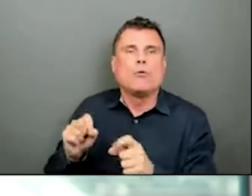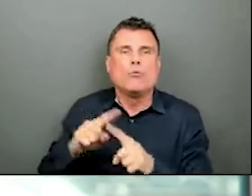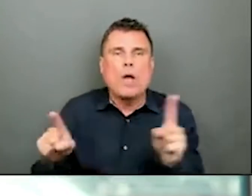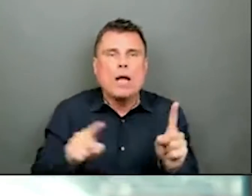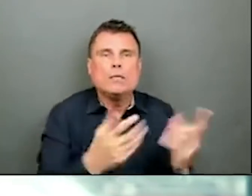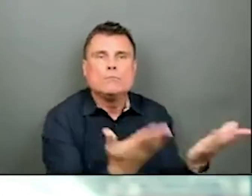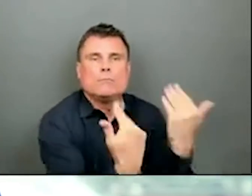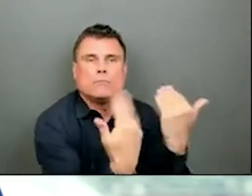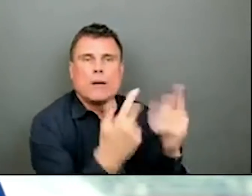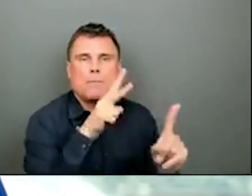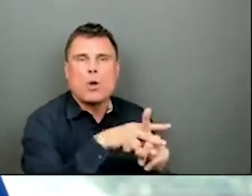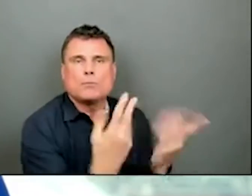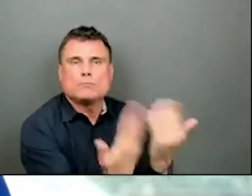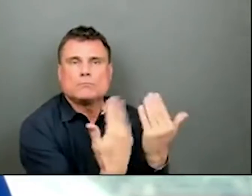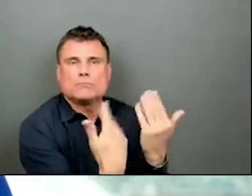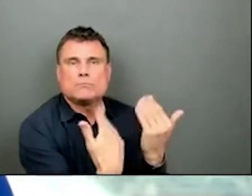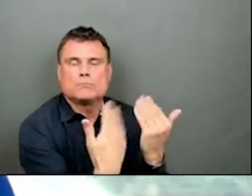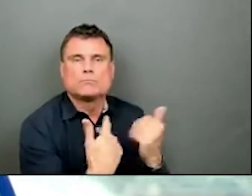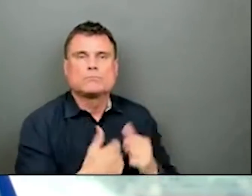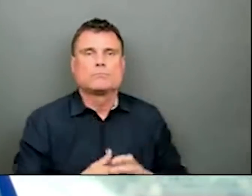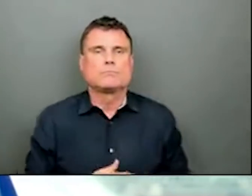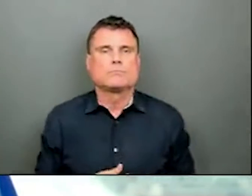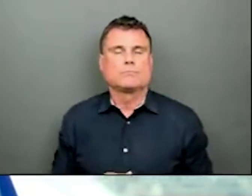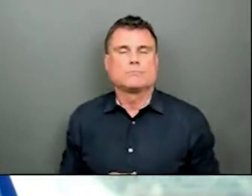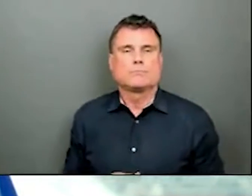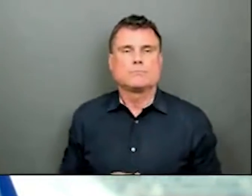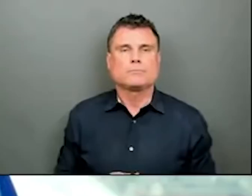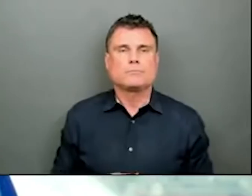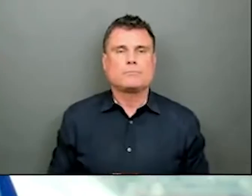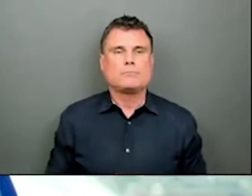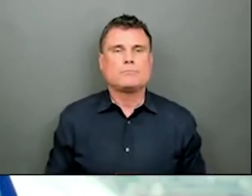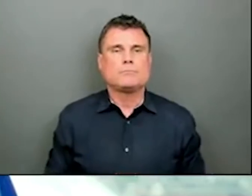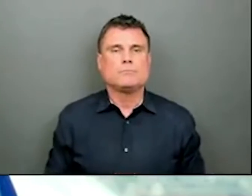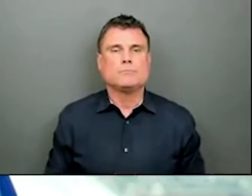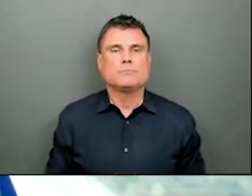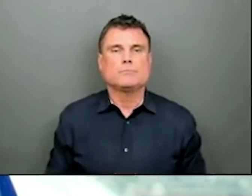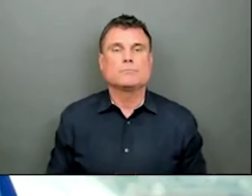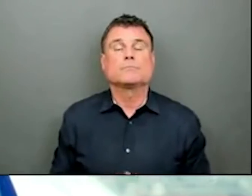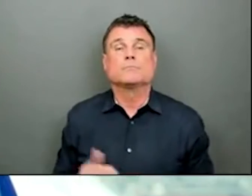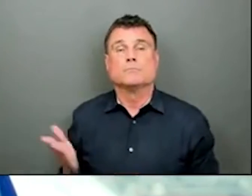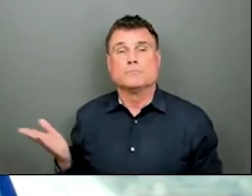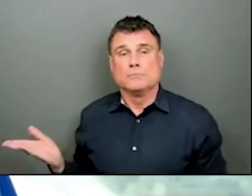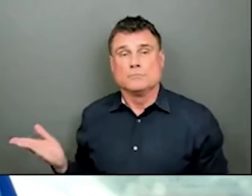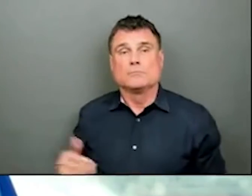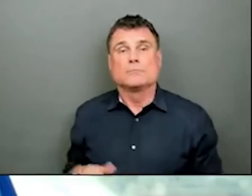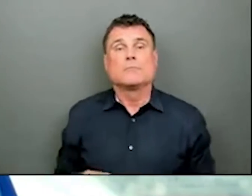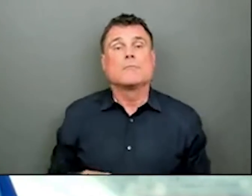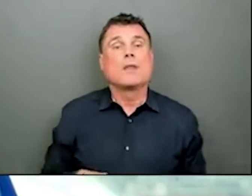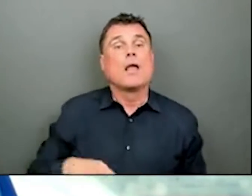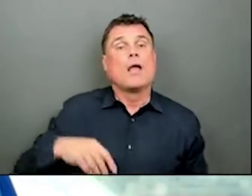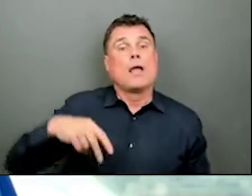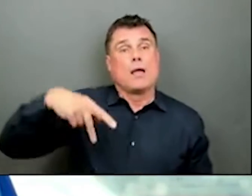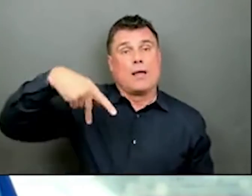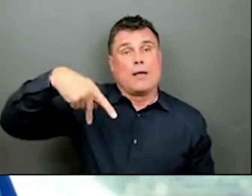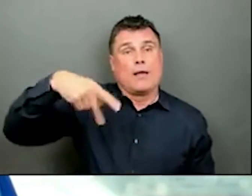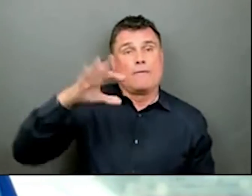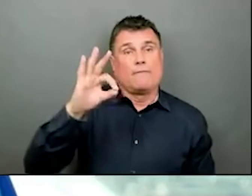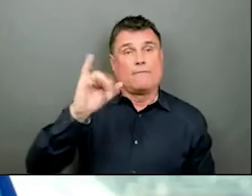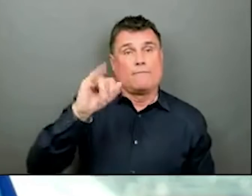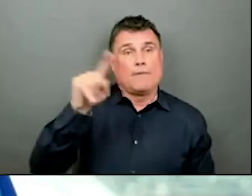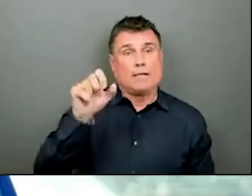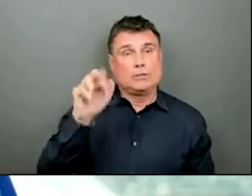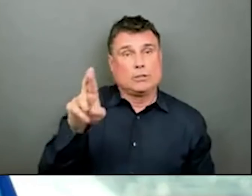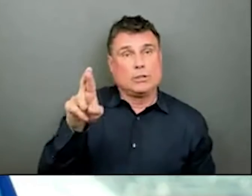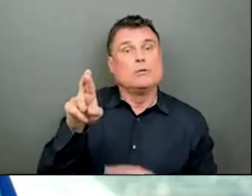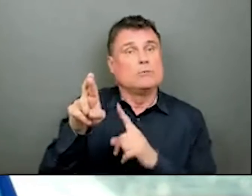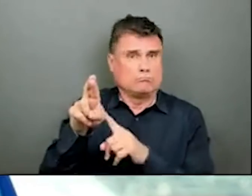accordingly? So in general, we've had pretty good, pretty consistent delivery of Pfizer. The amounts that